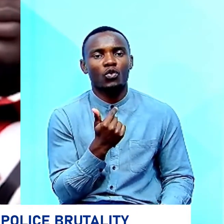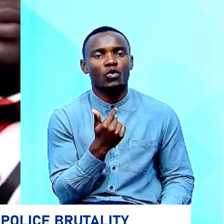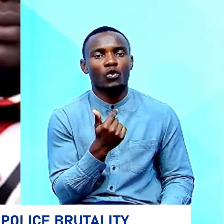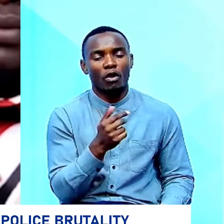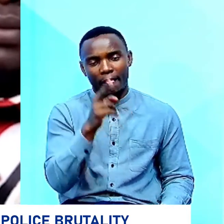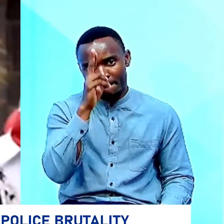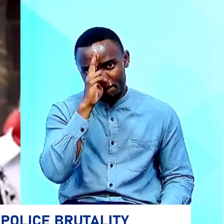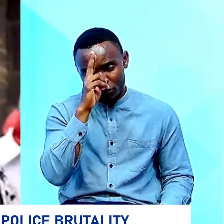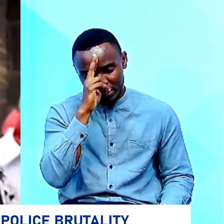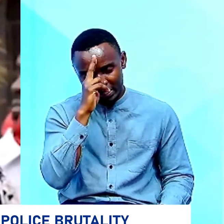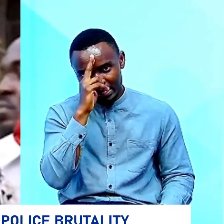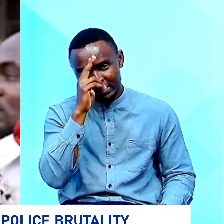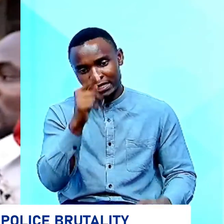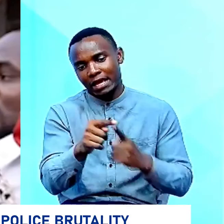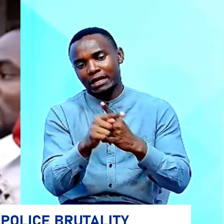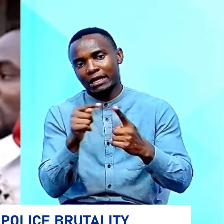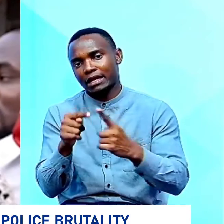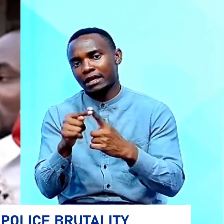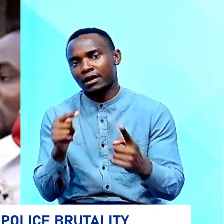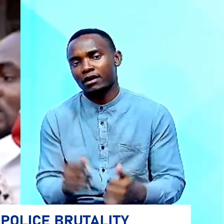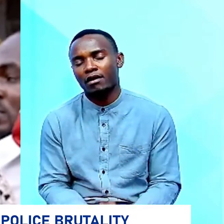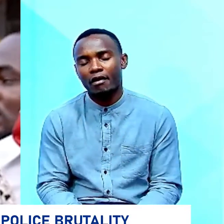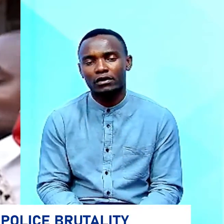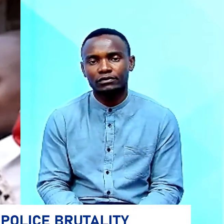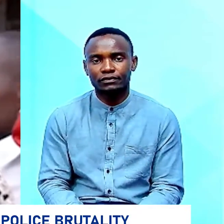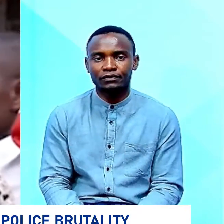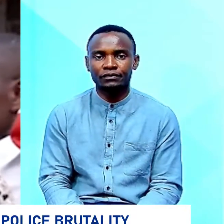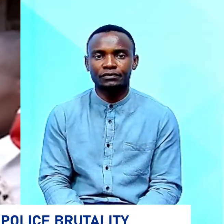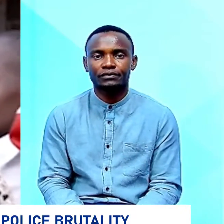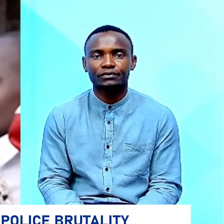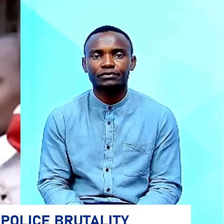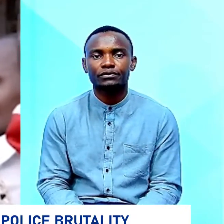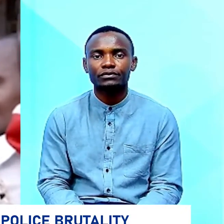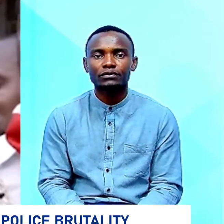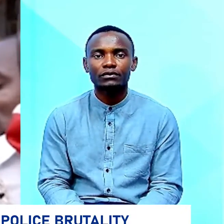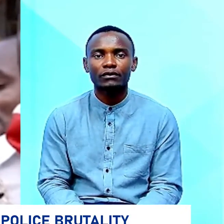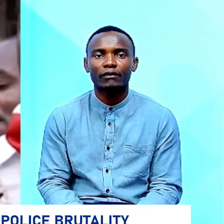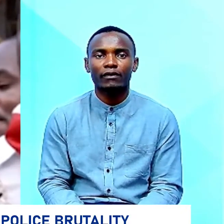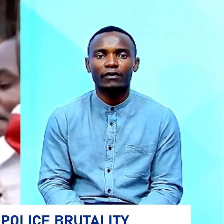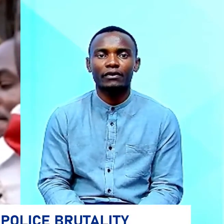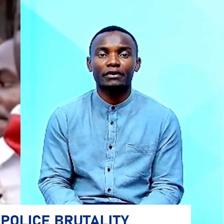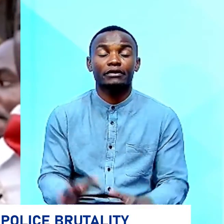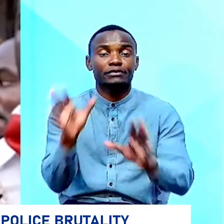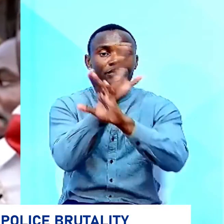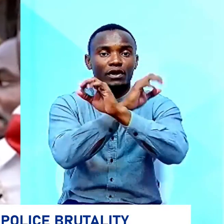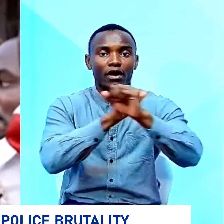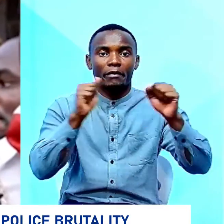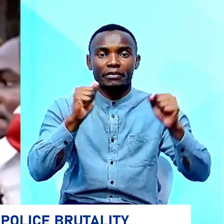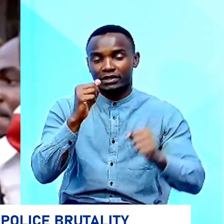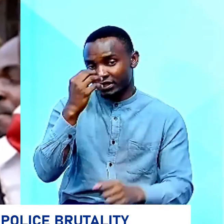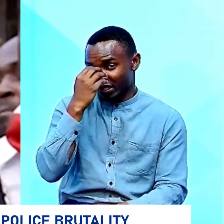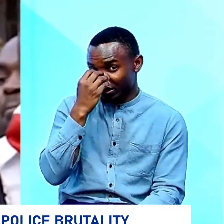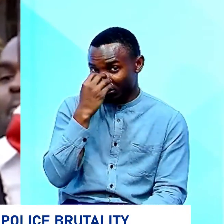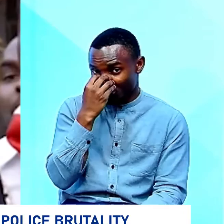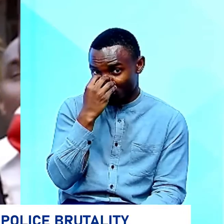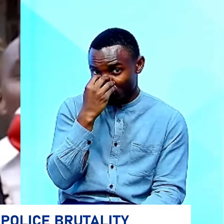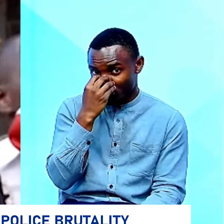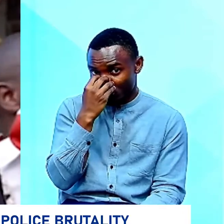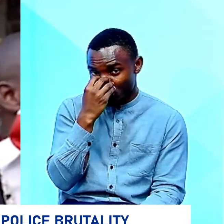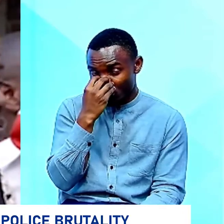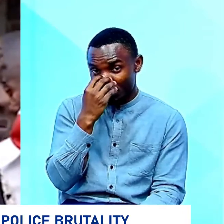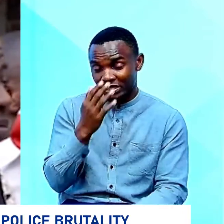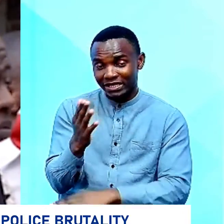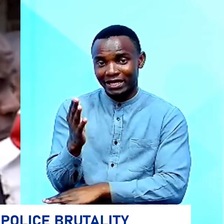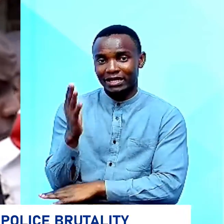police bullets. President Ruto, the ultimate security and welfare of the people